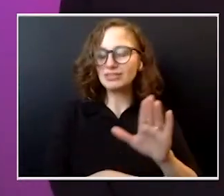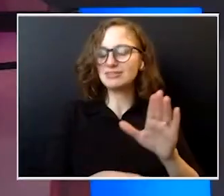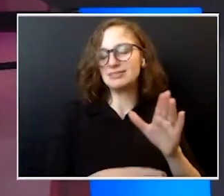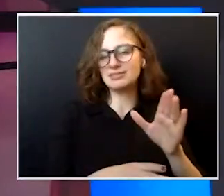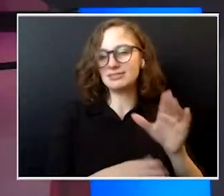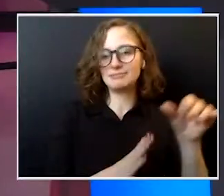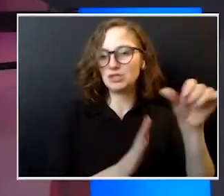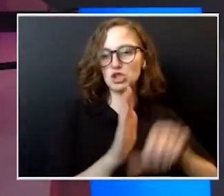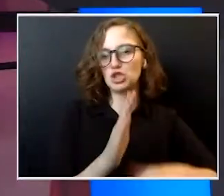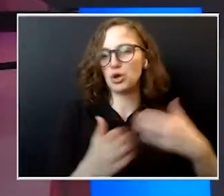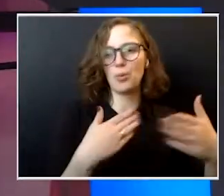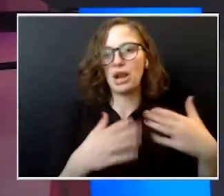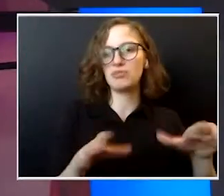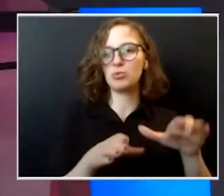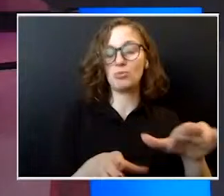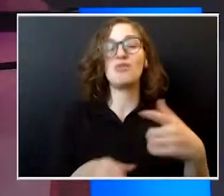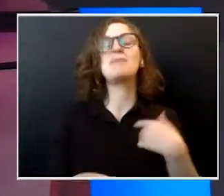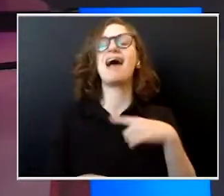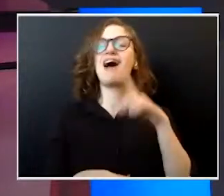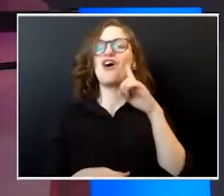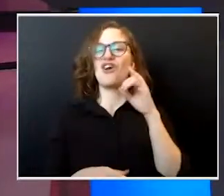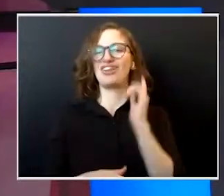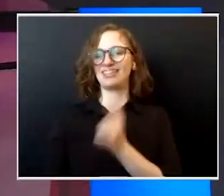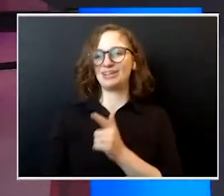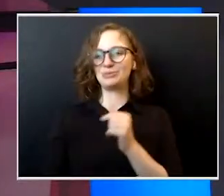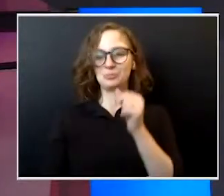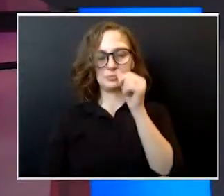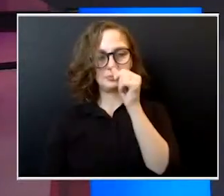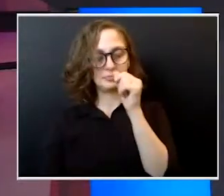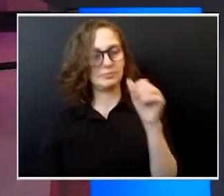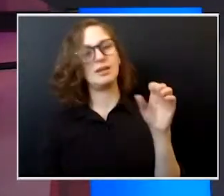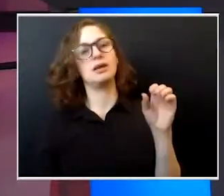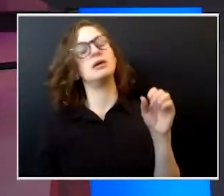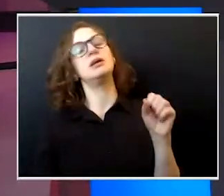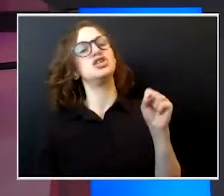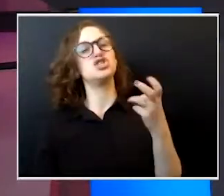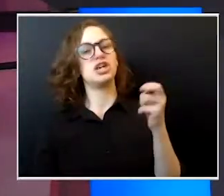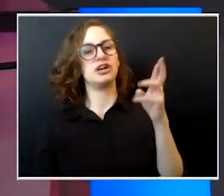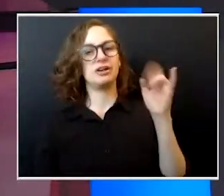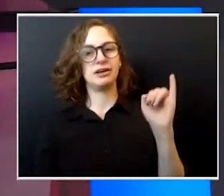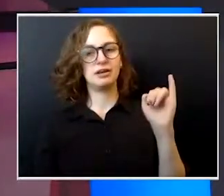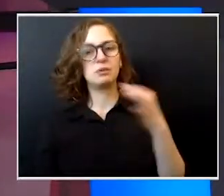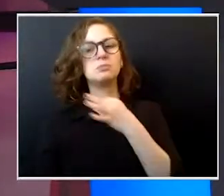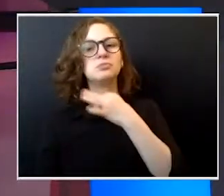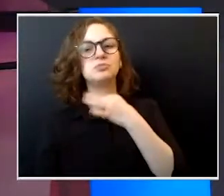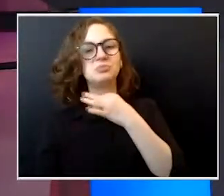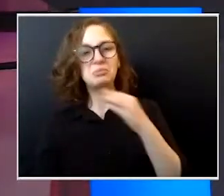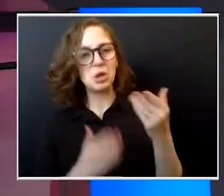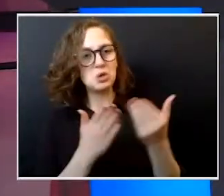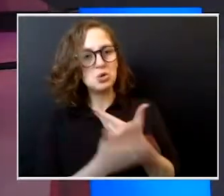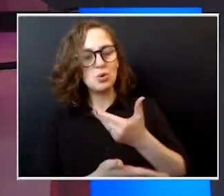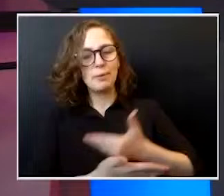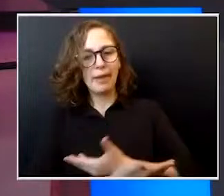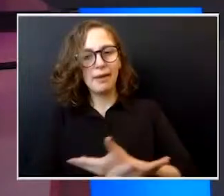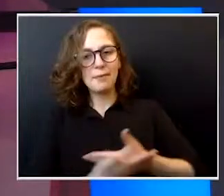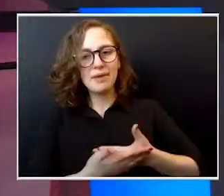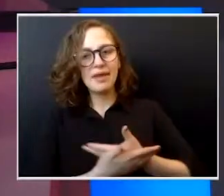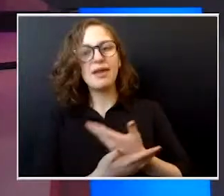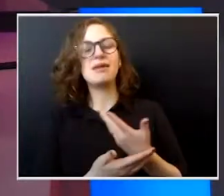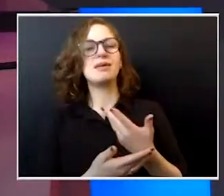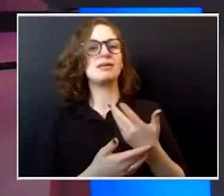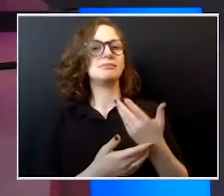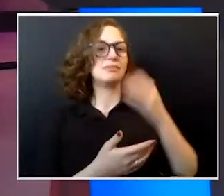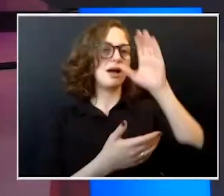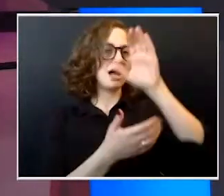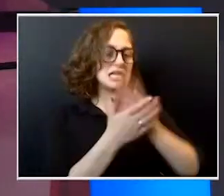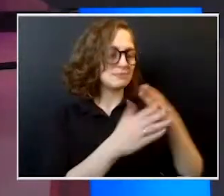have a question for Tori that came in from Sherry. Sherry wants to know, with a new baby, husband after open heart surgery, and working full-time, how